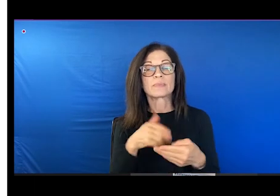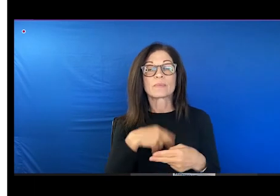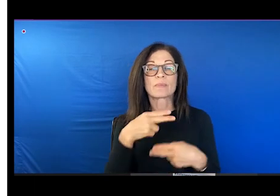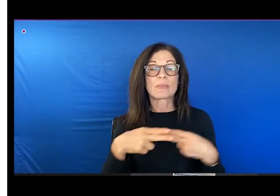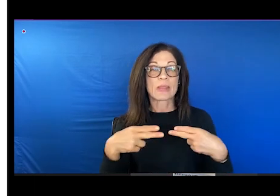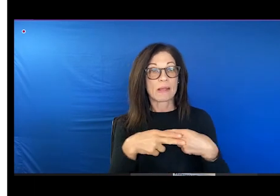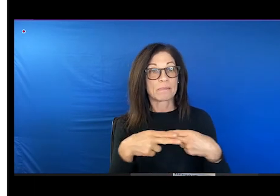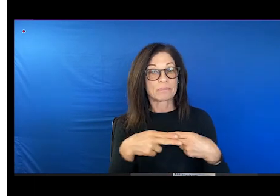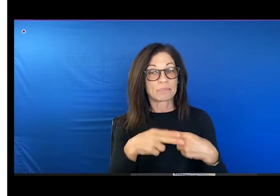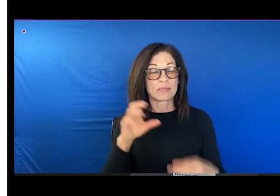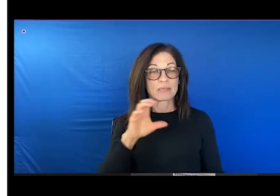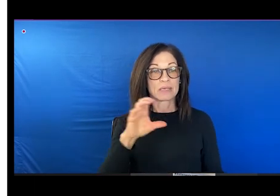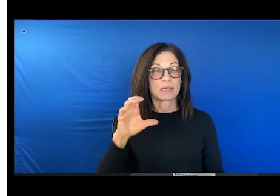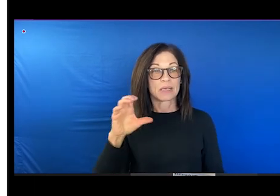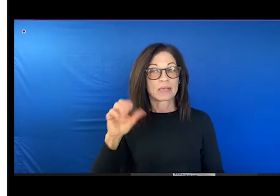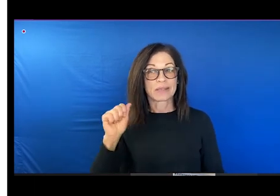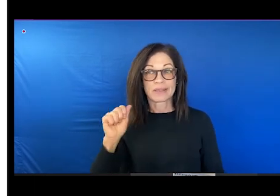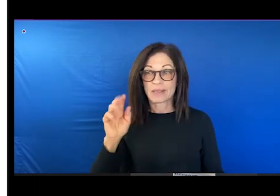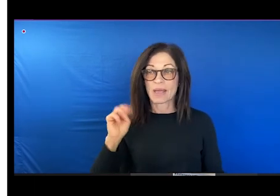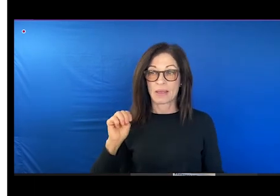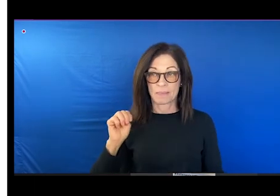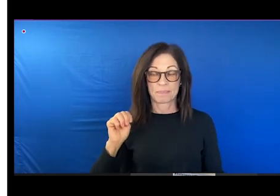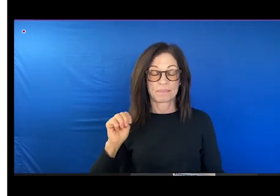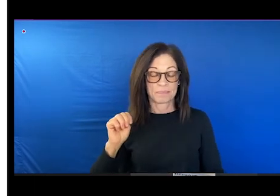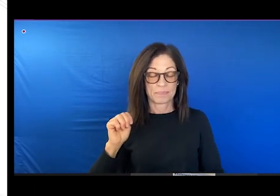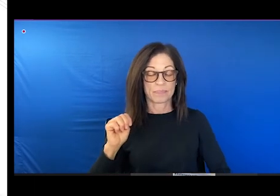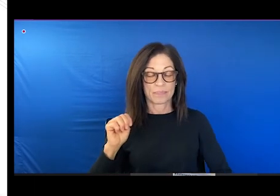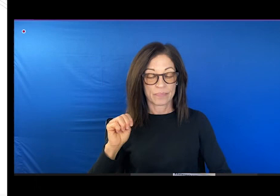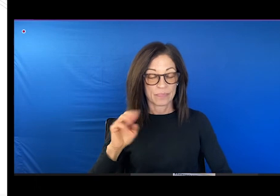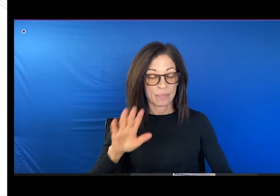those. And then the next slide is CCAM.